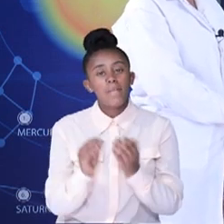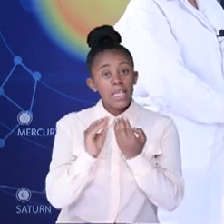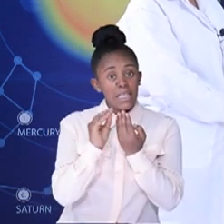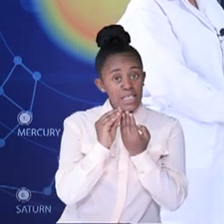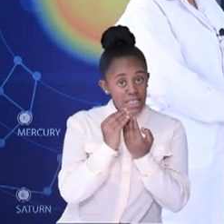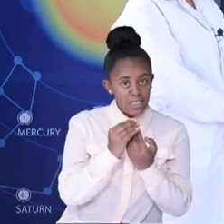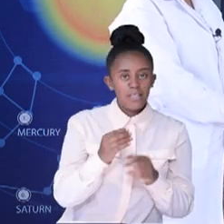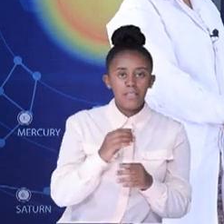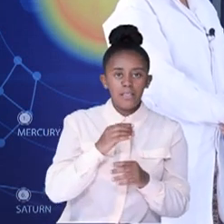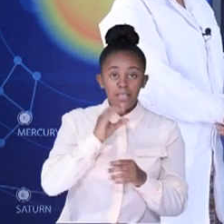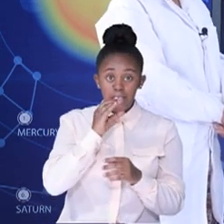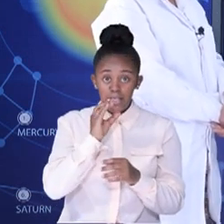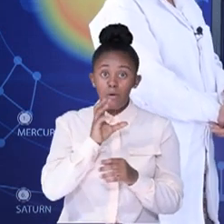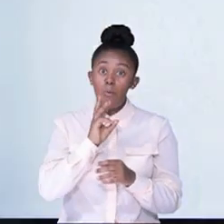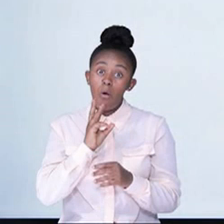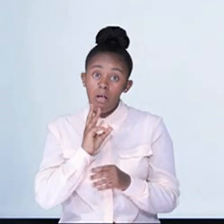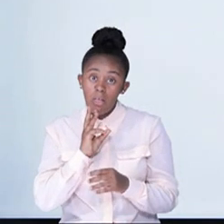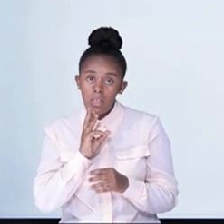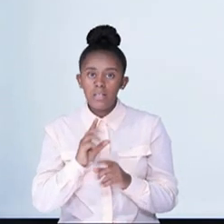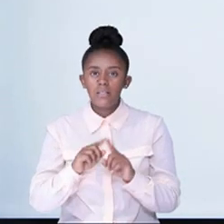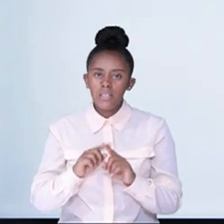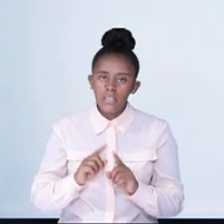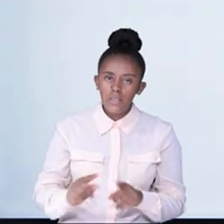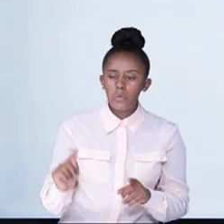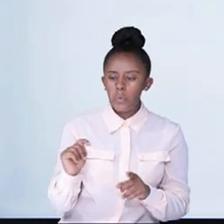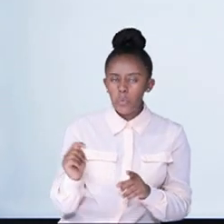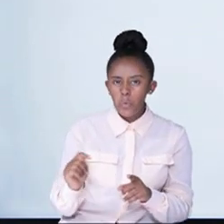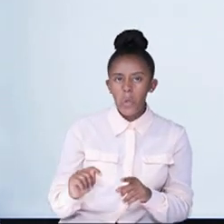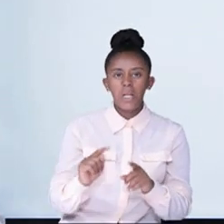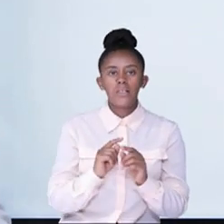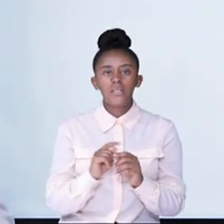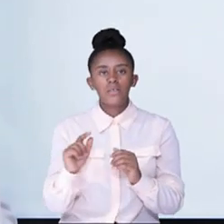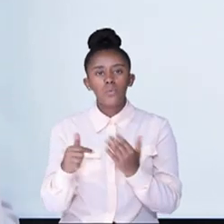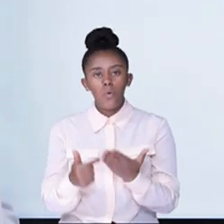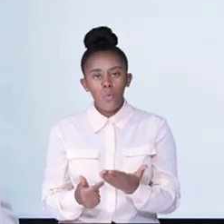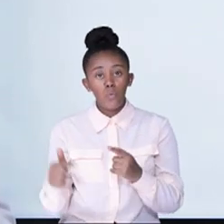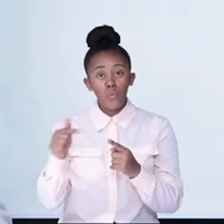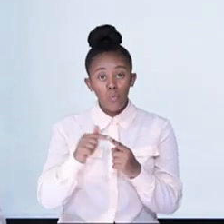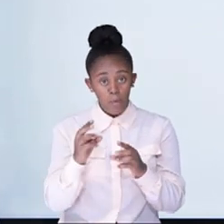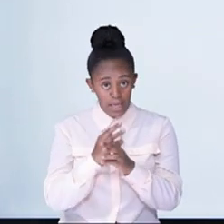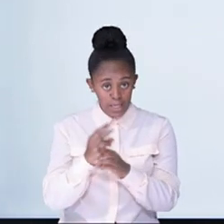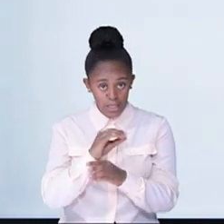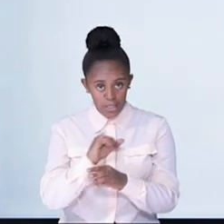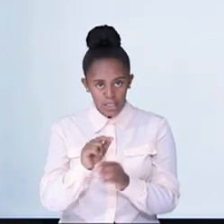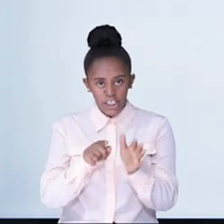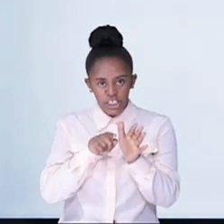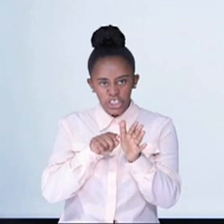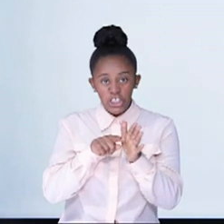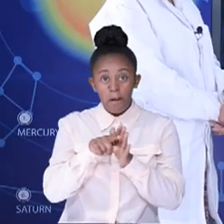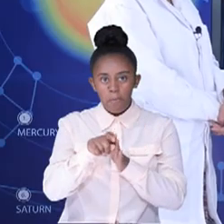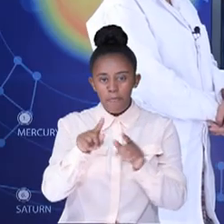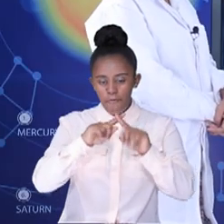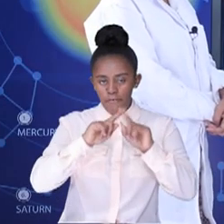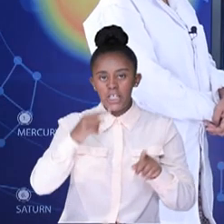Treat drinking water, sink, toilet, and so on to make them germ-free.